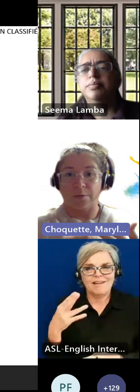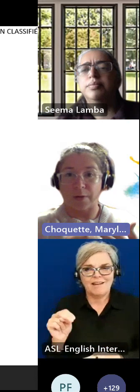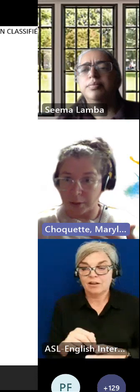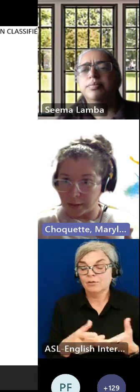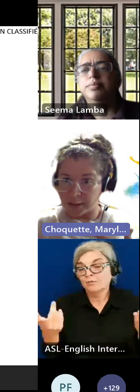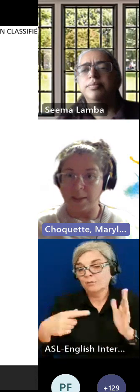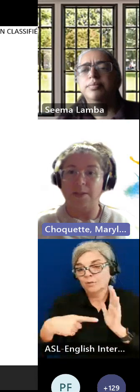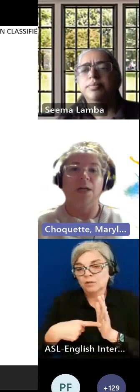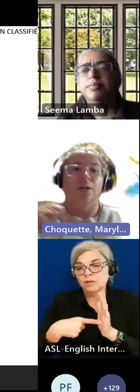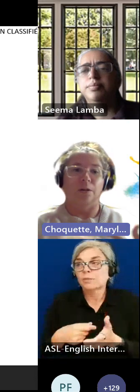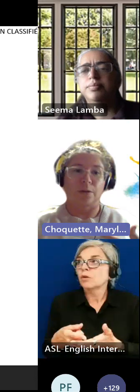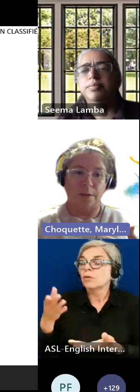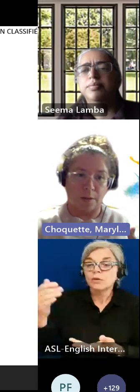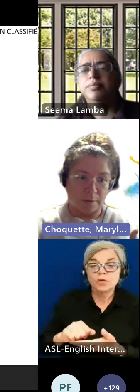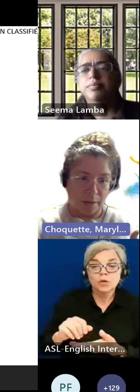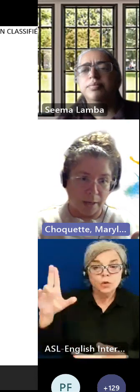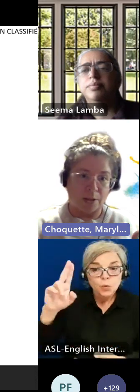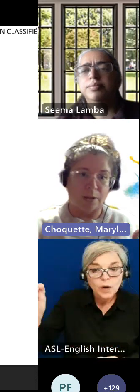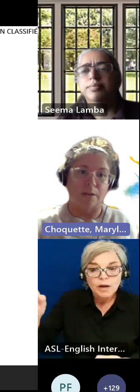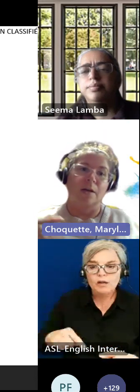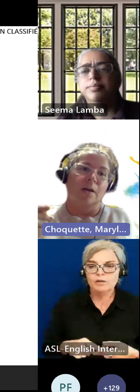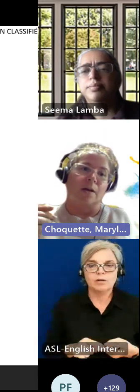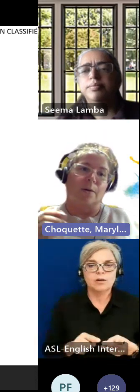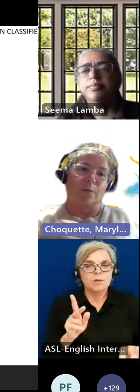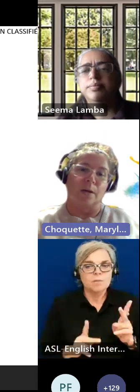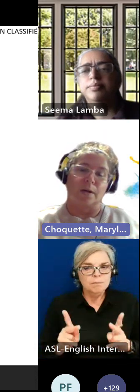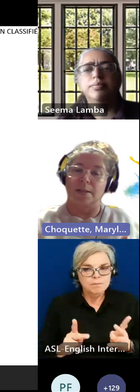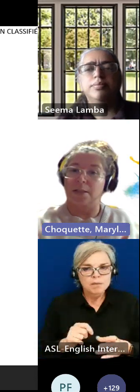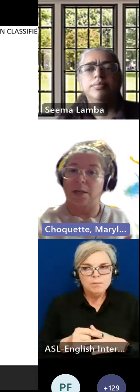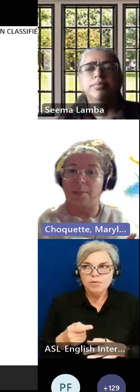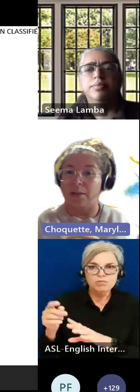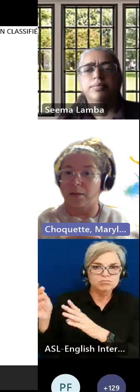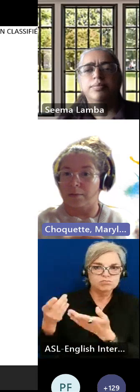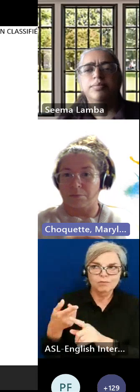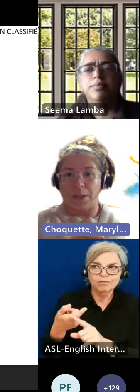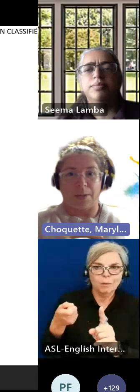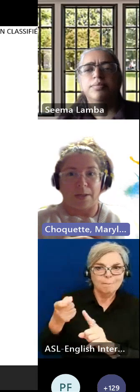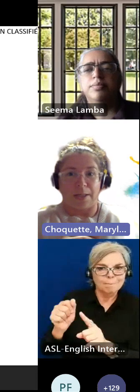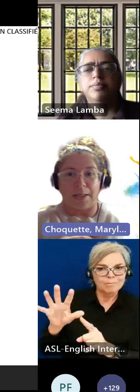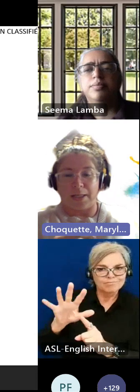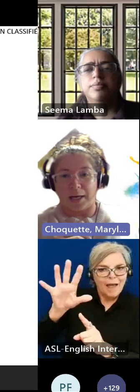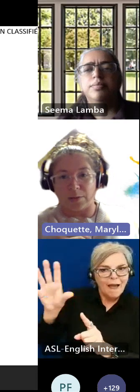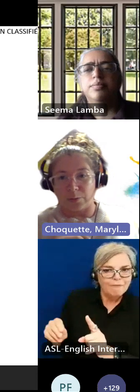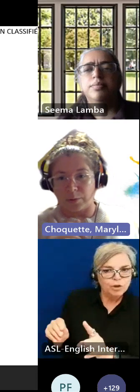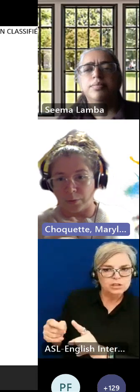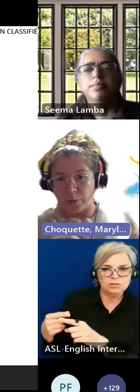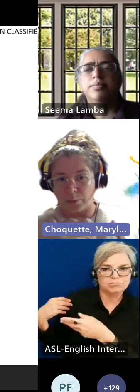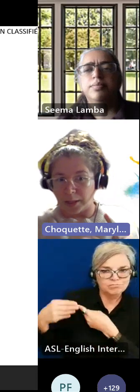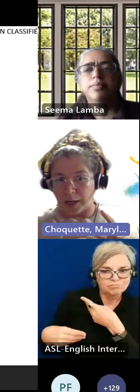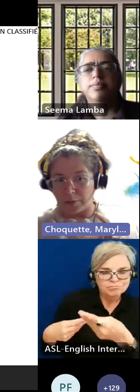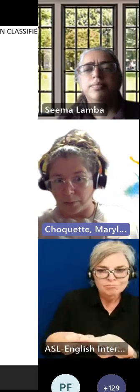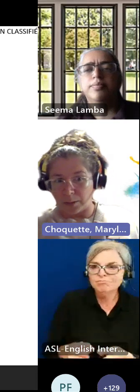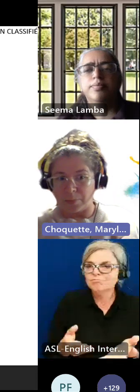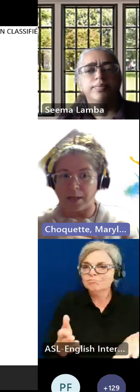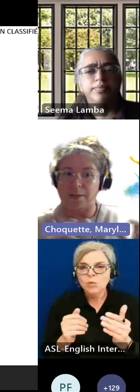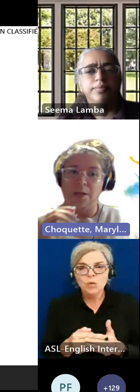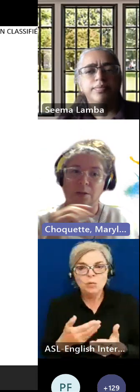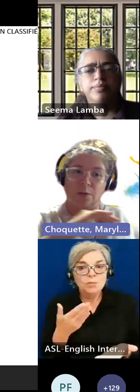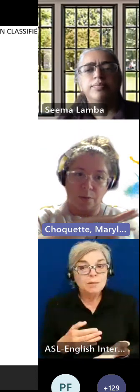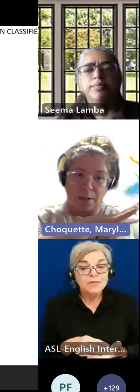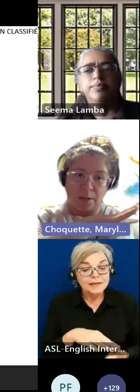of people of African descent, the clerk's call to action. What else is coming in? Maybe the EE Act reform will have